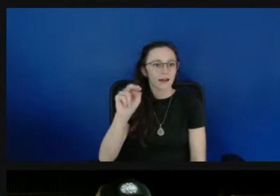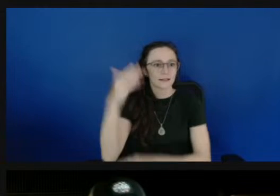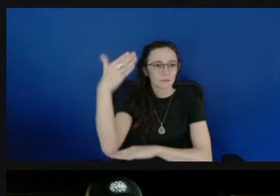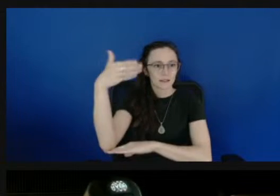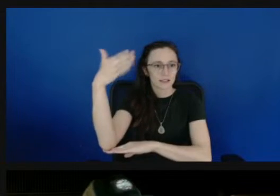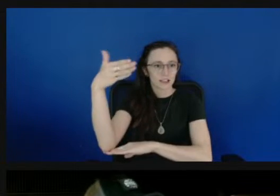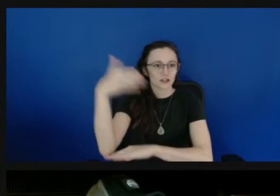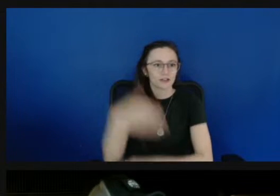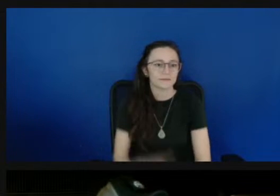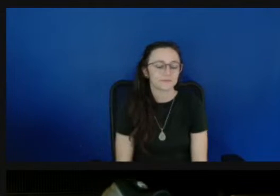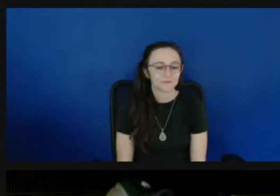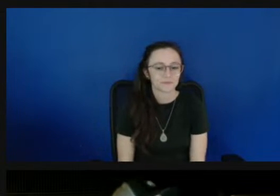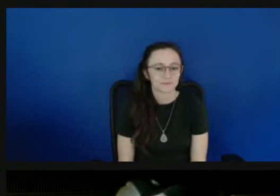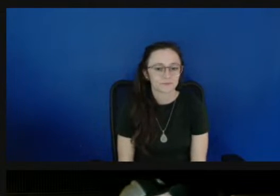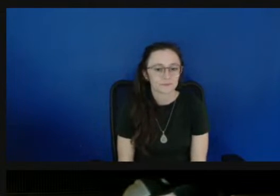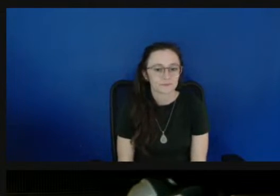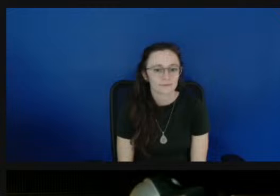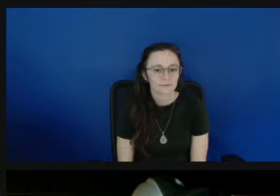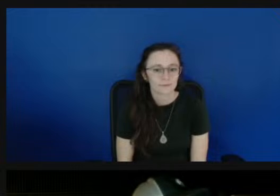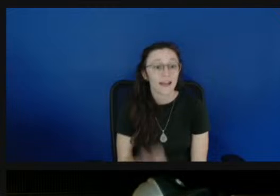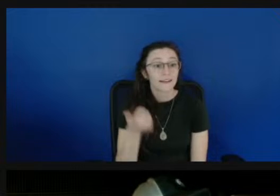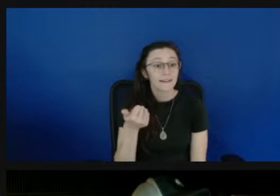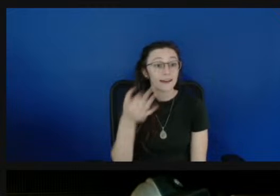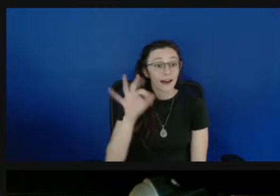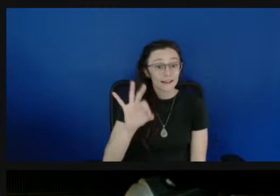check it out. 1924, earthquakes and eruptions.